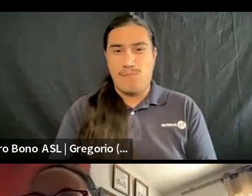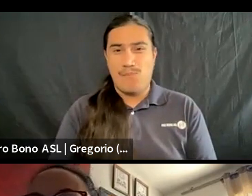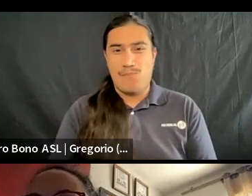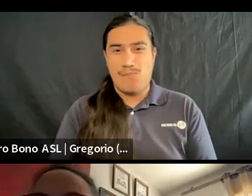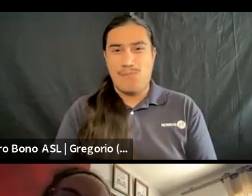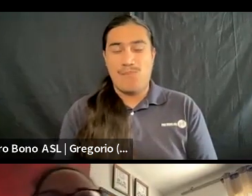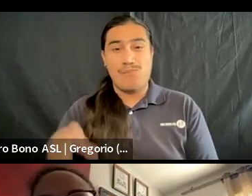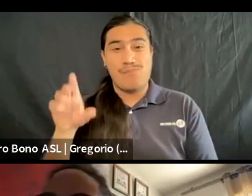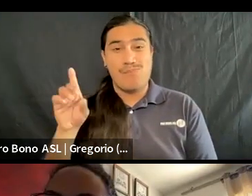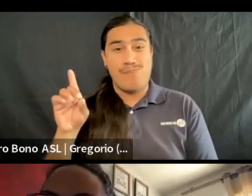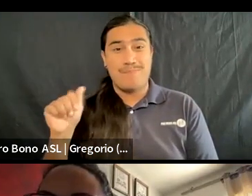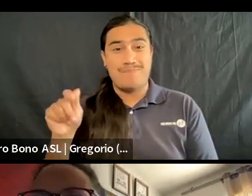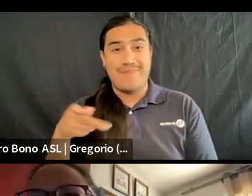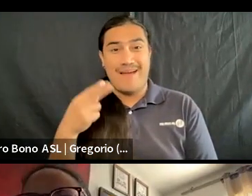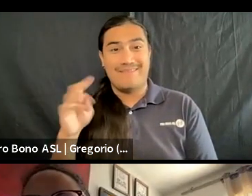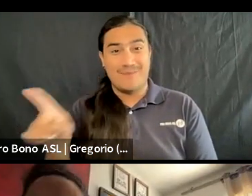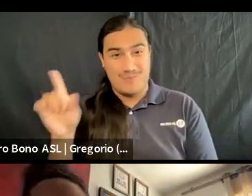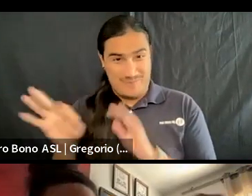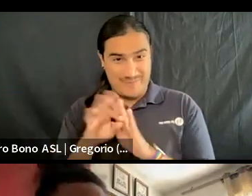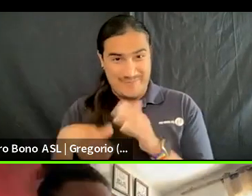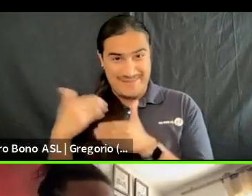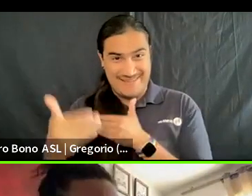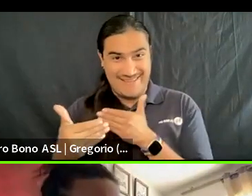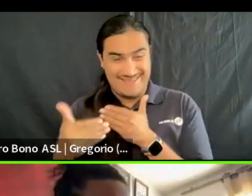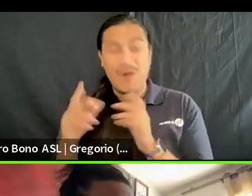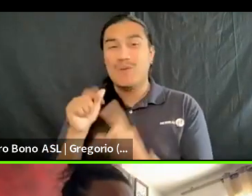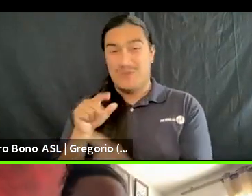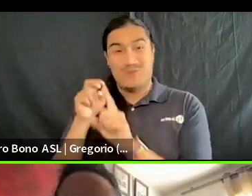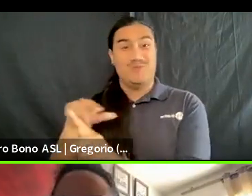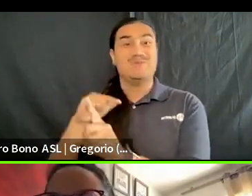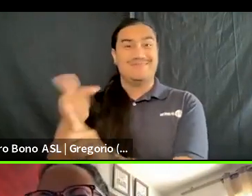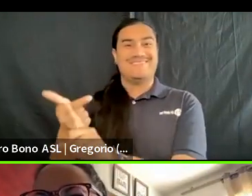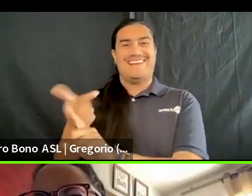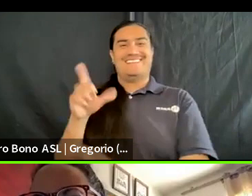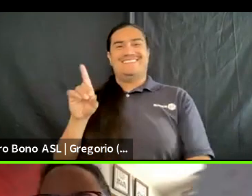Daphnie? Okay.